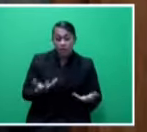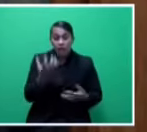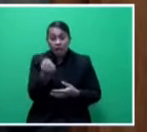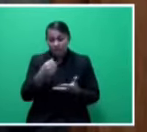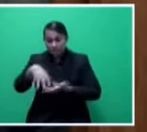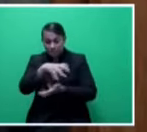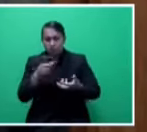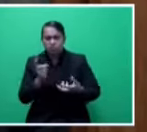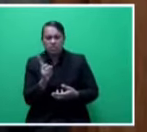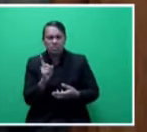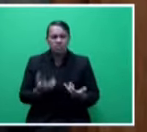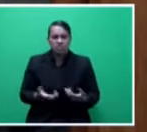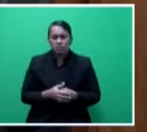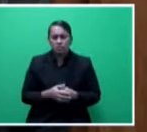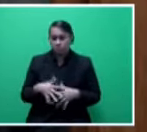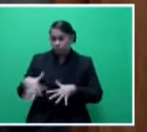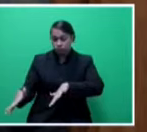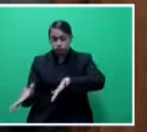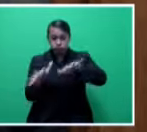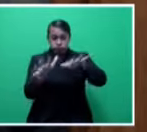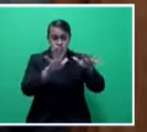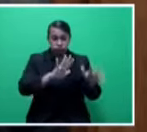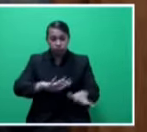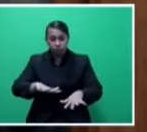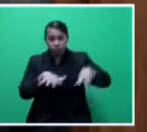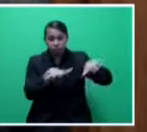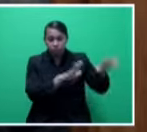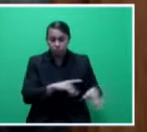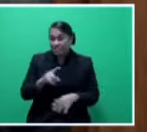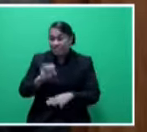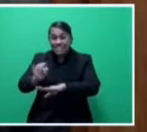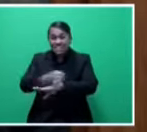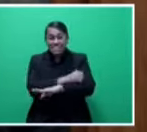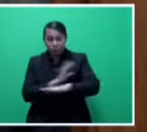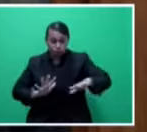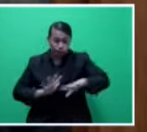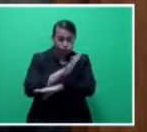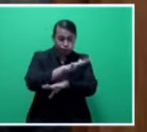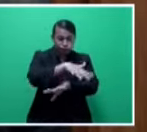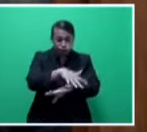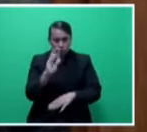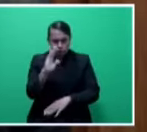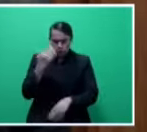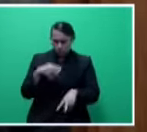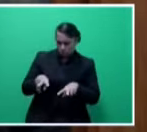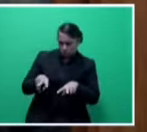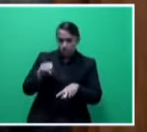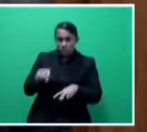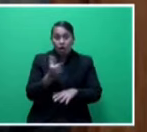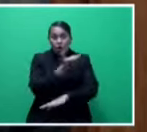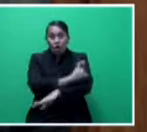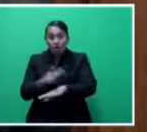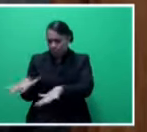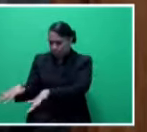storm surges, raising of wave heights in the ocean, and as a result we get coastal inundation. This storm surge